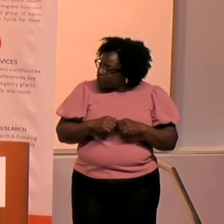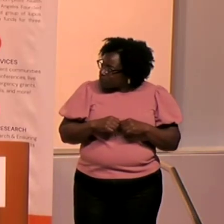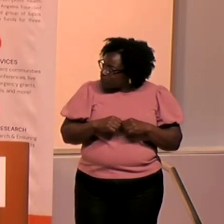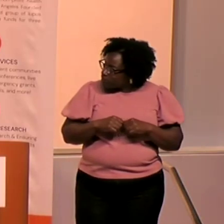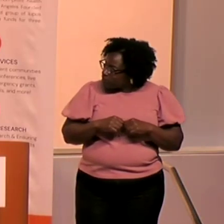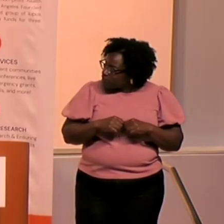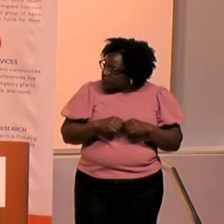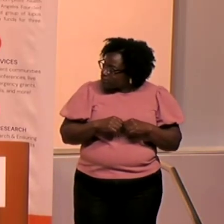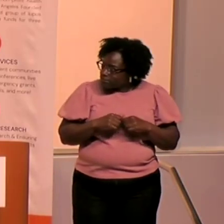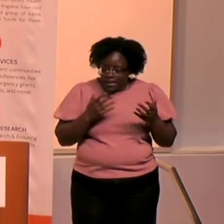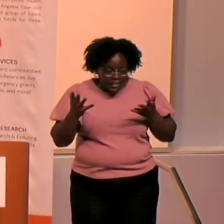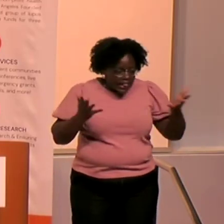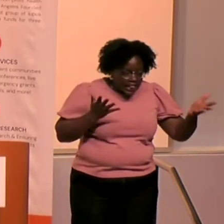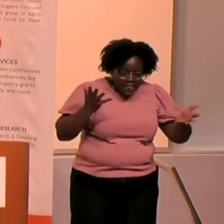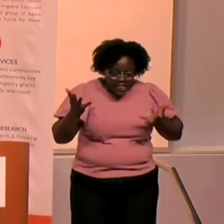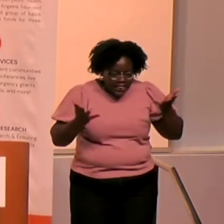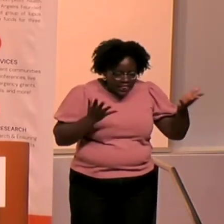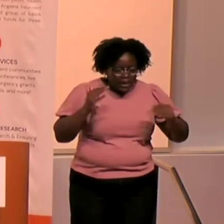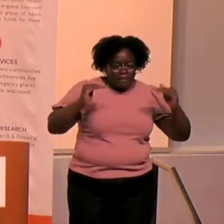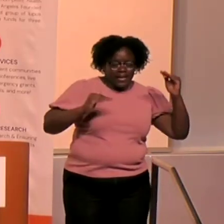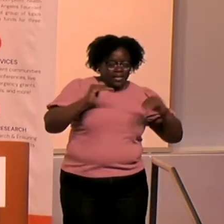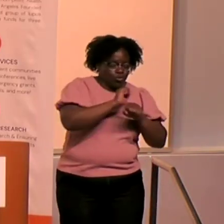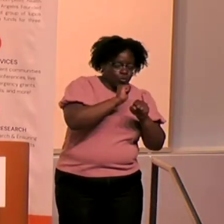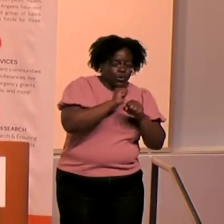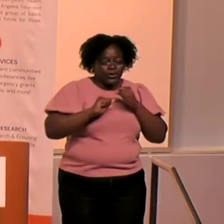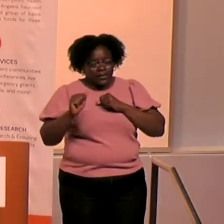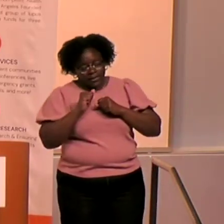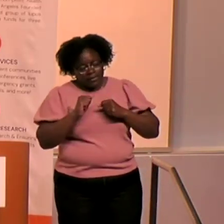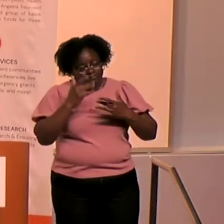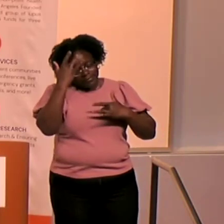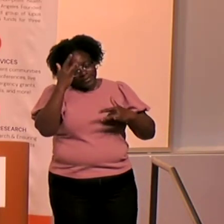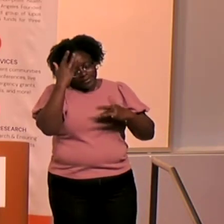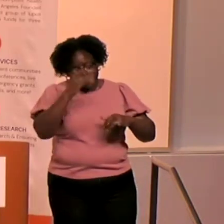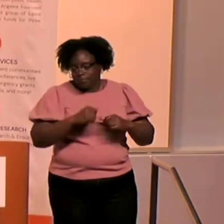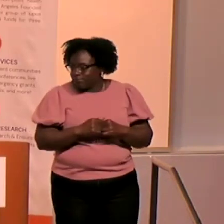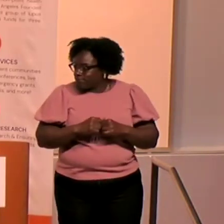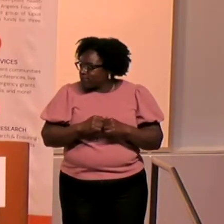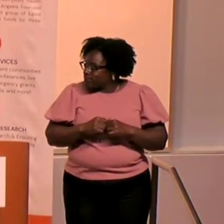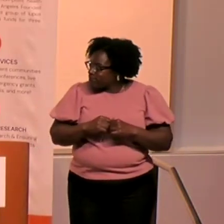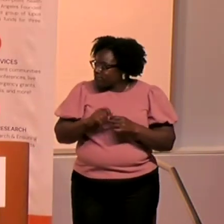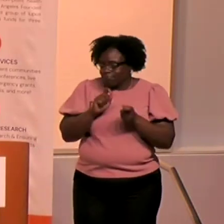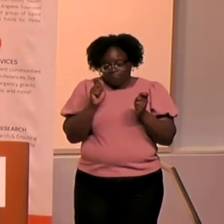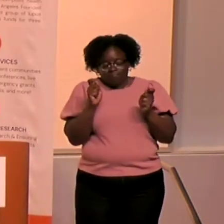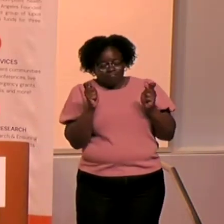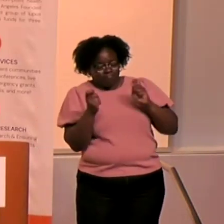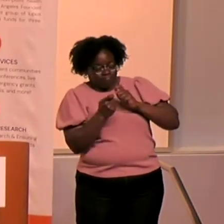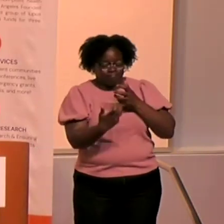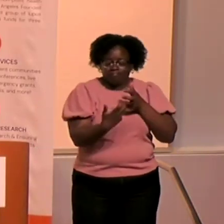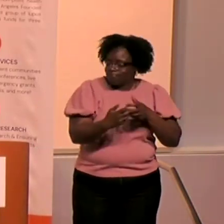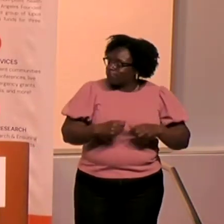So I definitely had to learn how to navigate my work in that way and changing it just a bit.